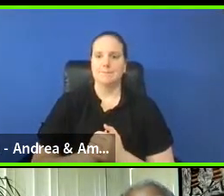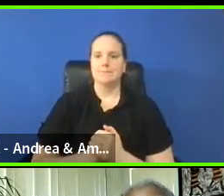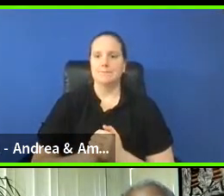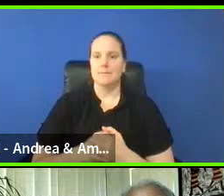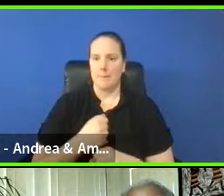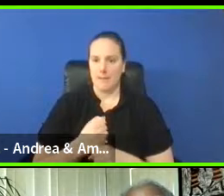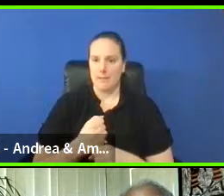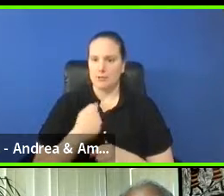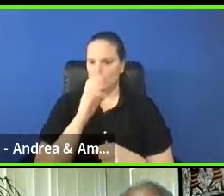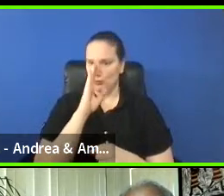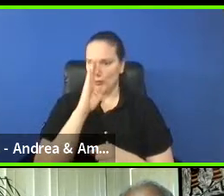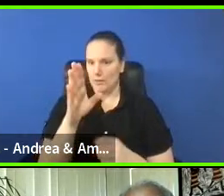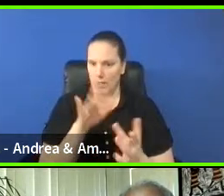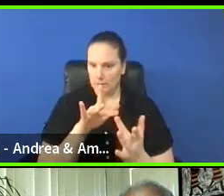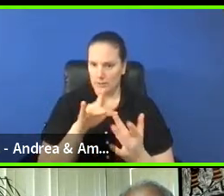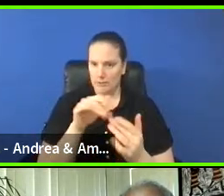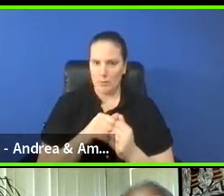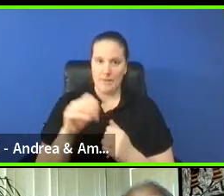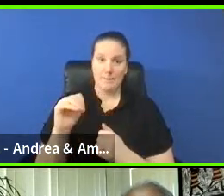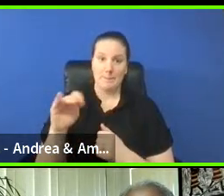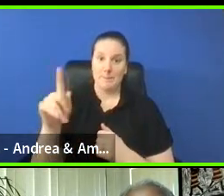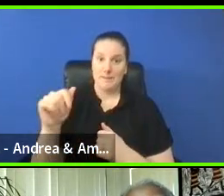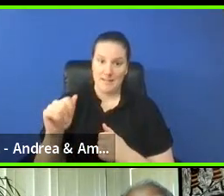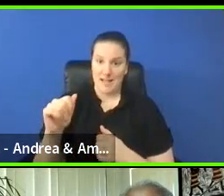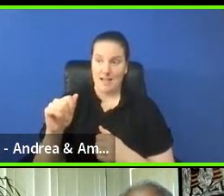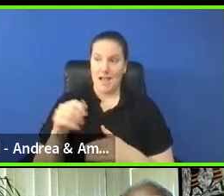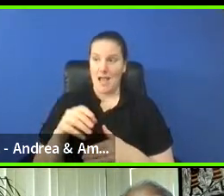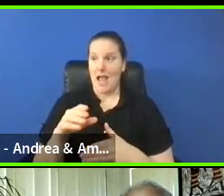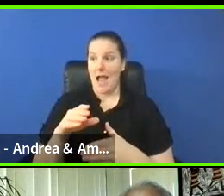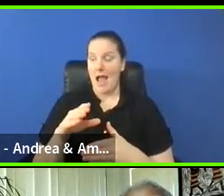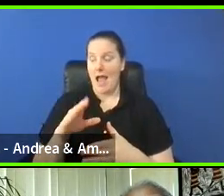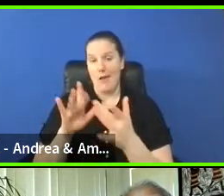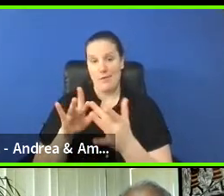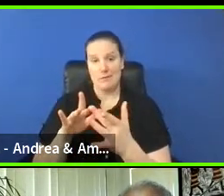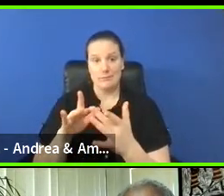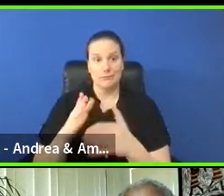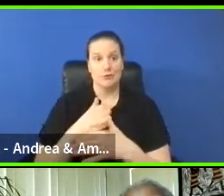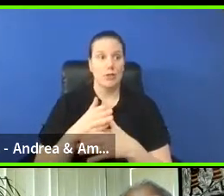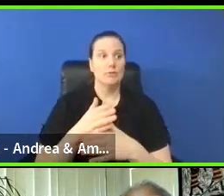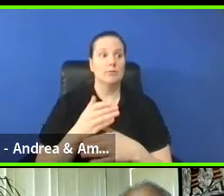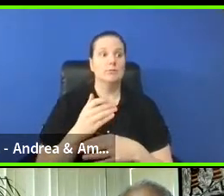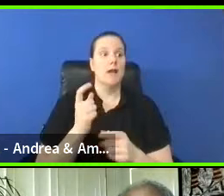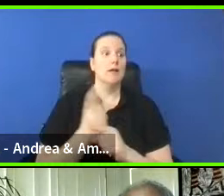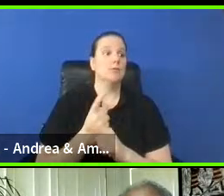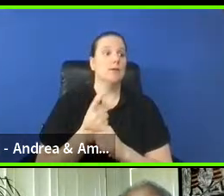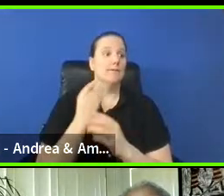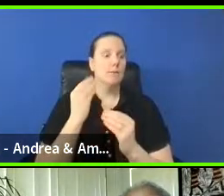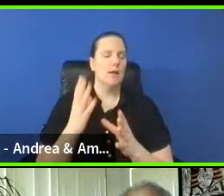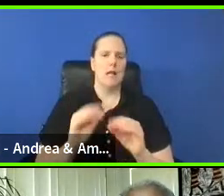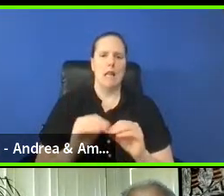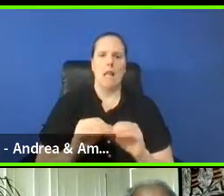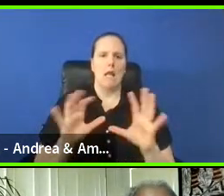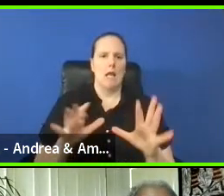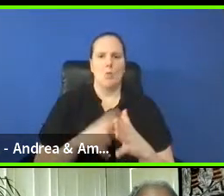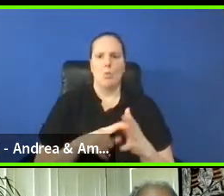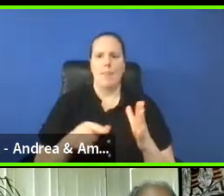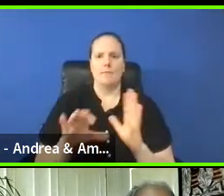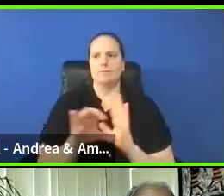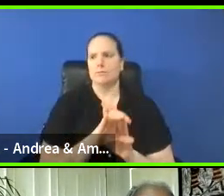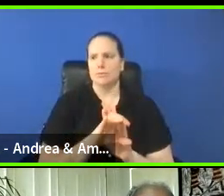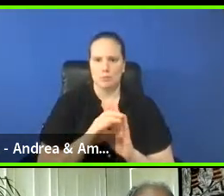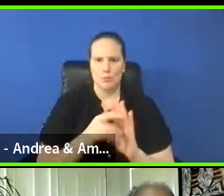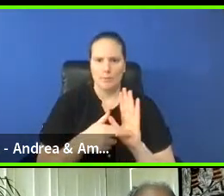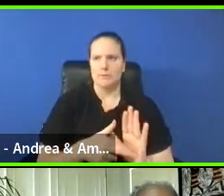direct contact with media outlets to ensure that they have the accurate information and are clear about what these images